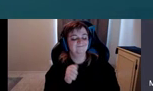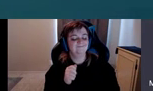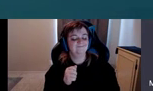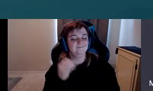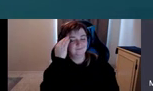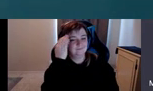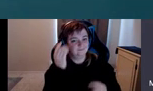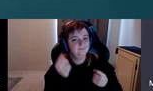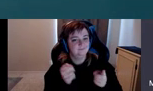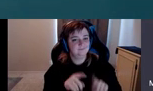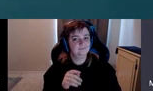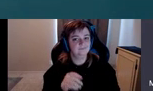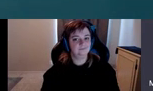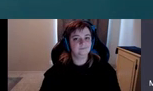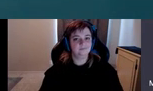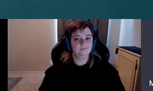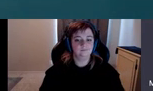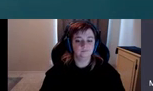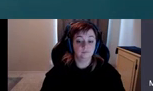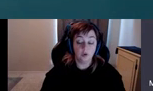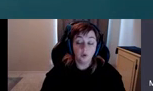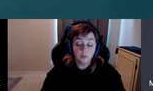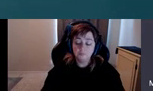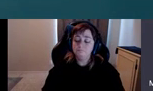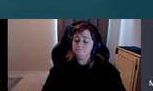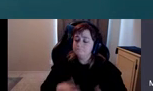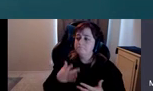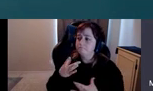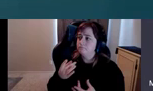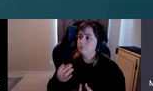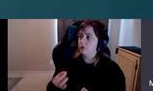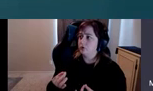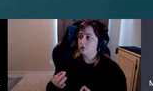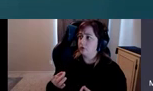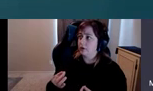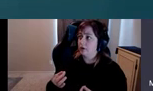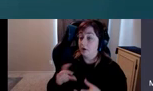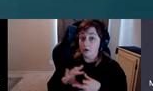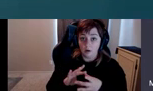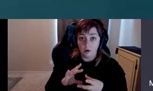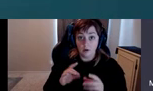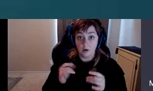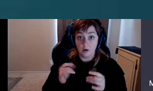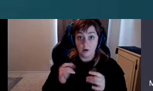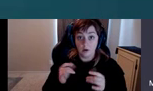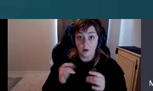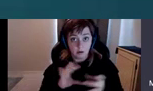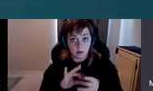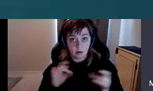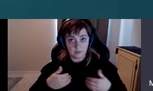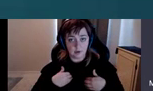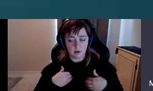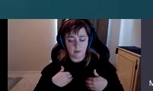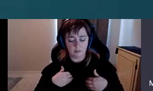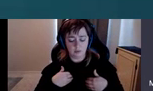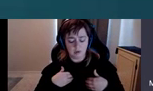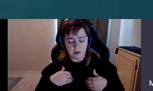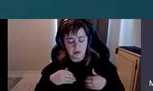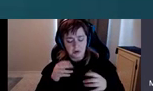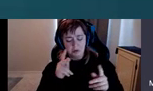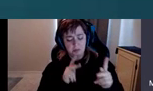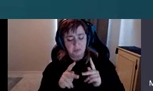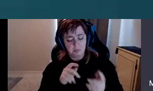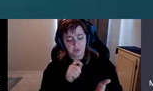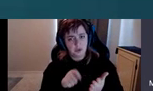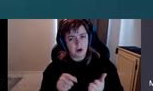Very interesting. We do have some comments now regarding why people write. And one